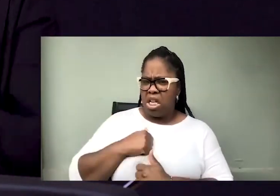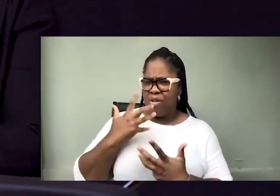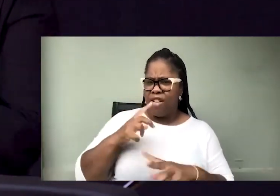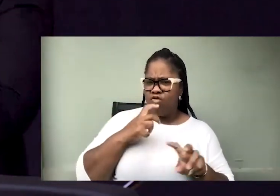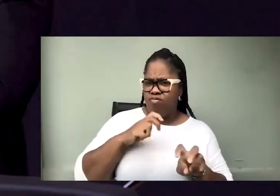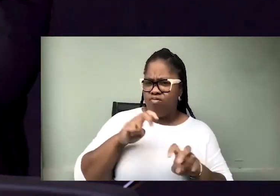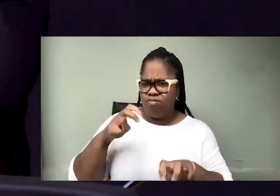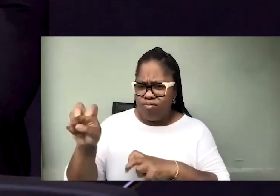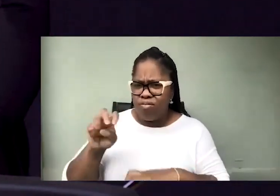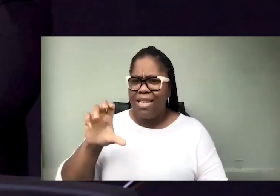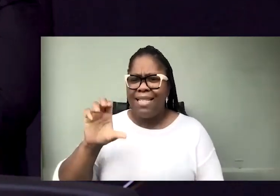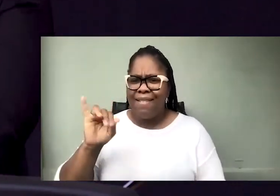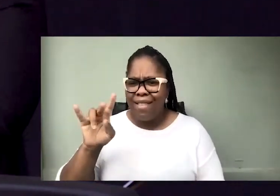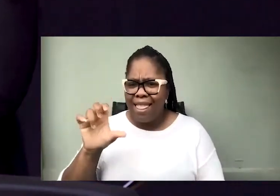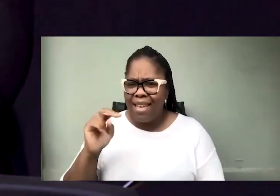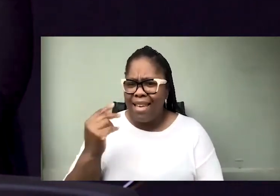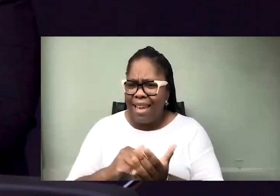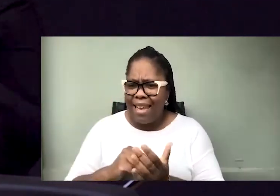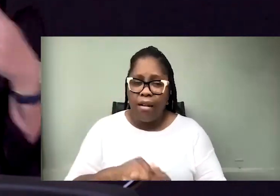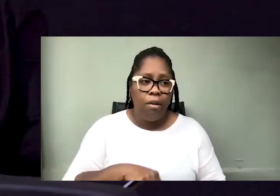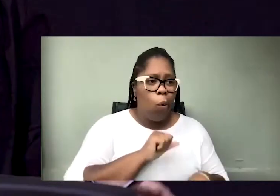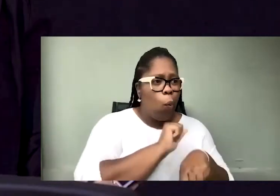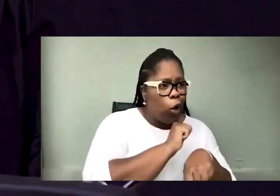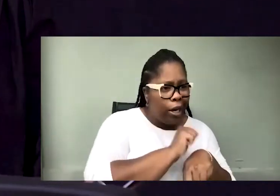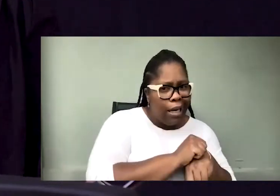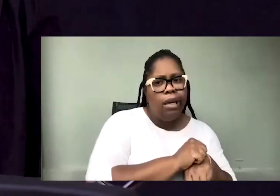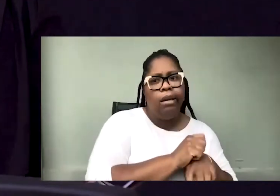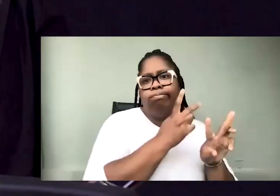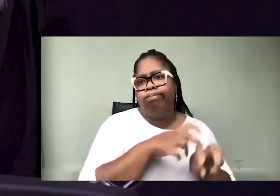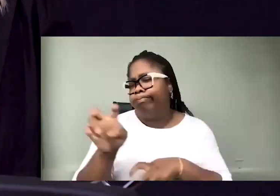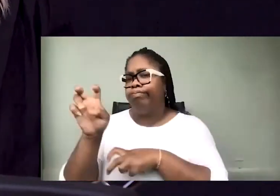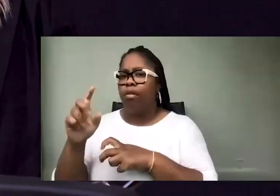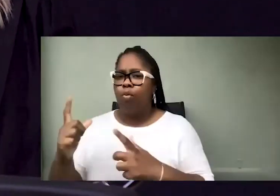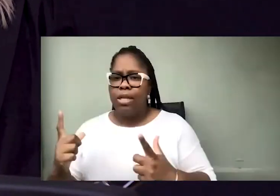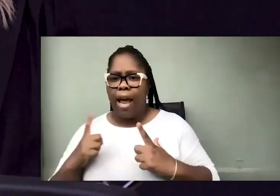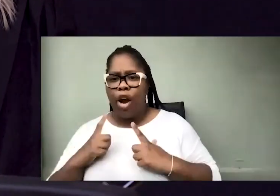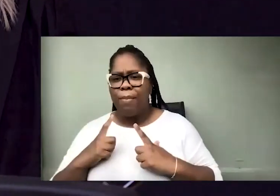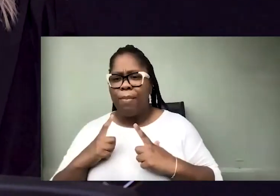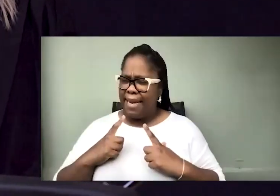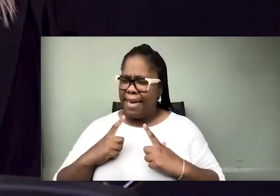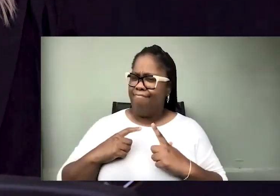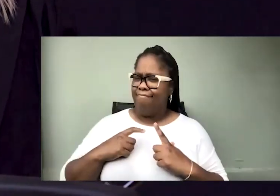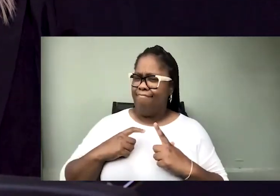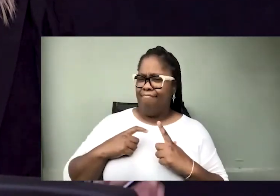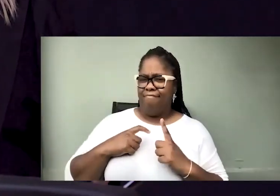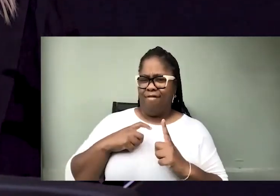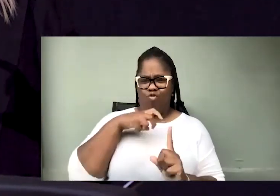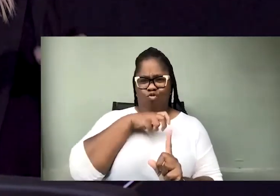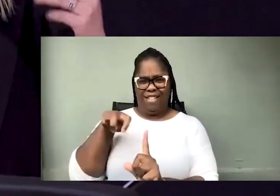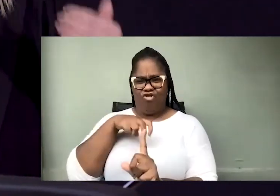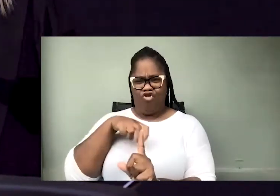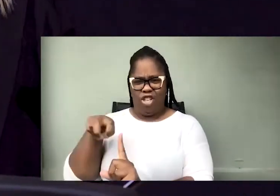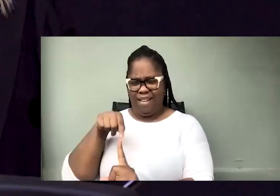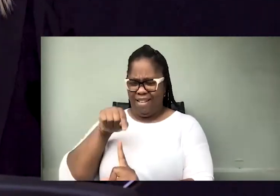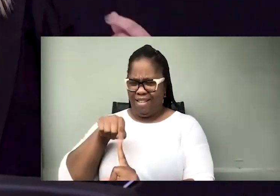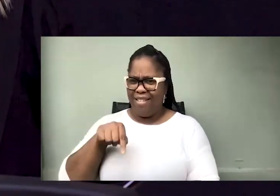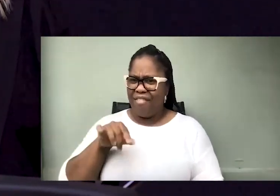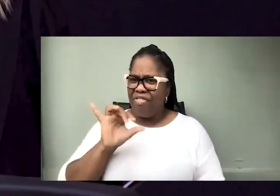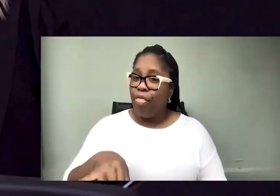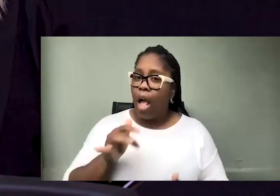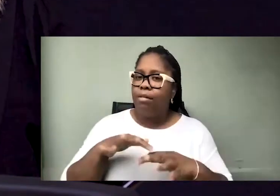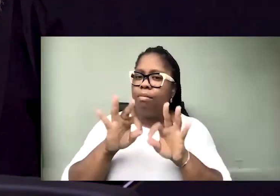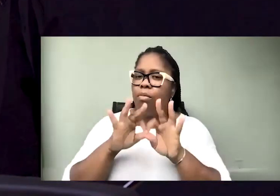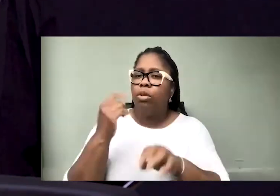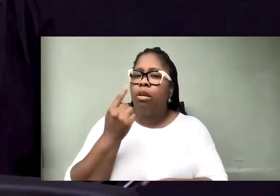civilian life, you're transitioning from working into retirement. And so I think for me, I see that transition as